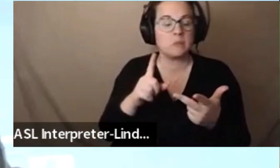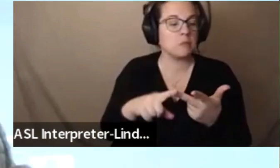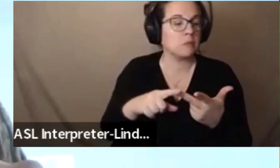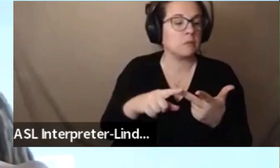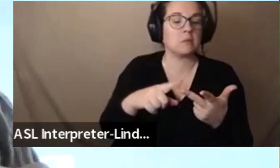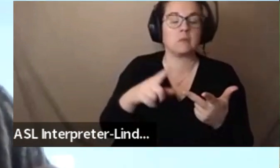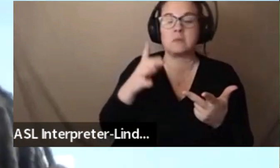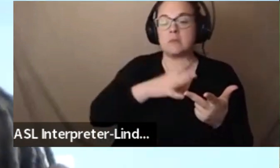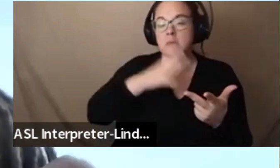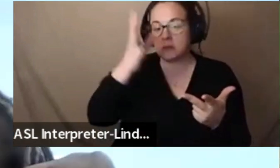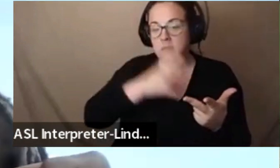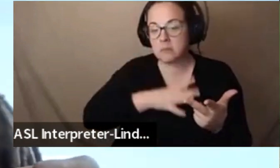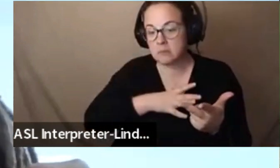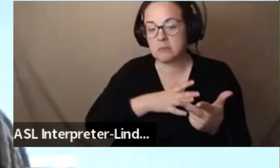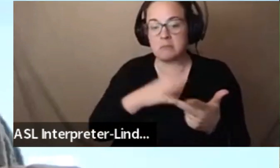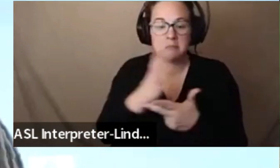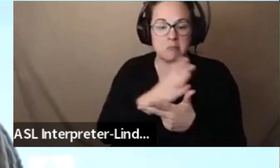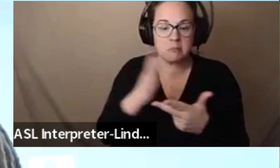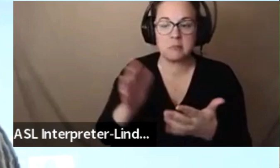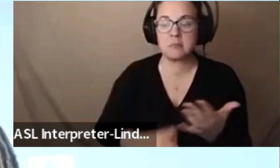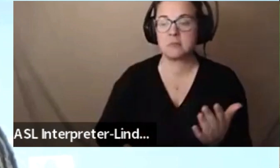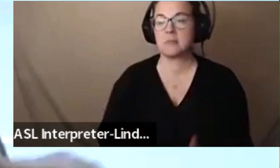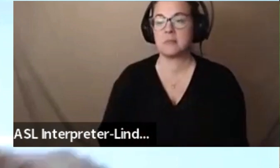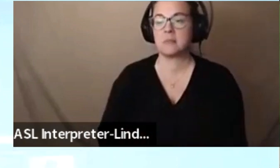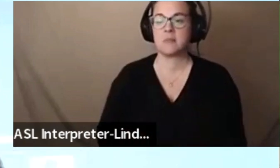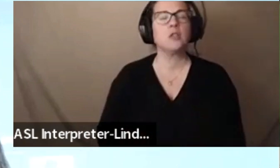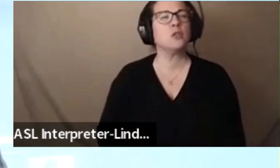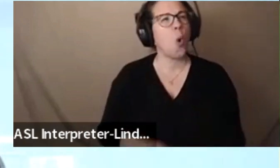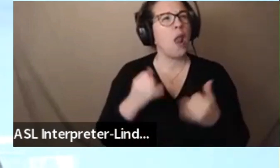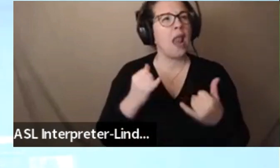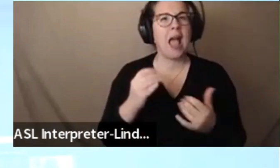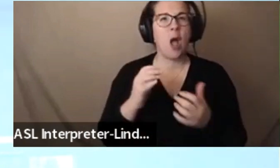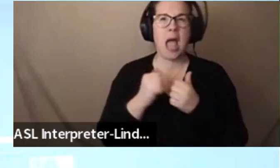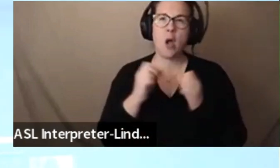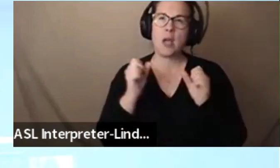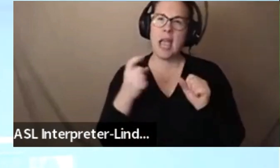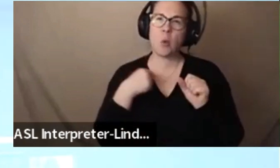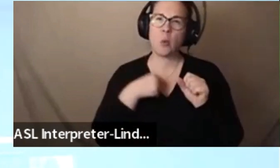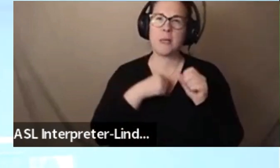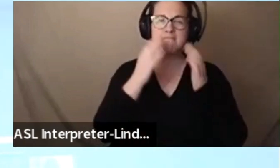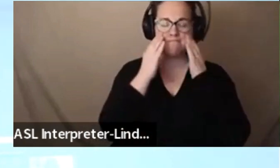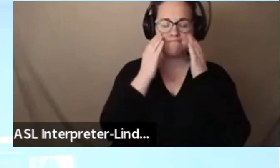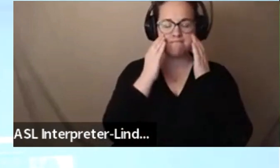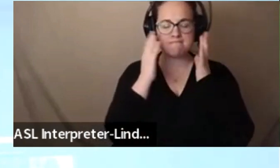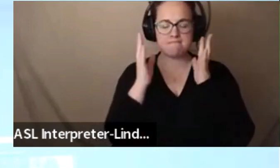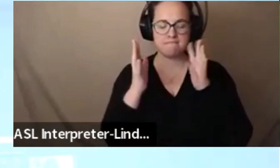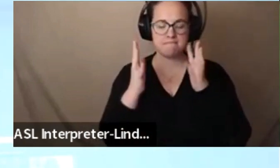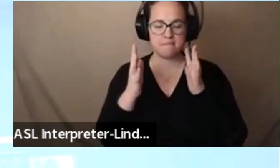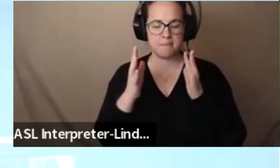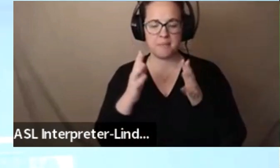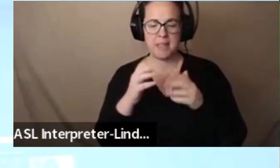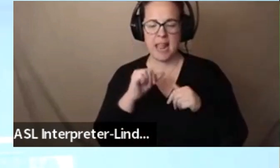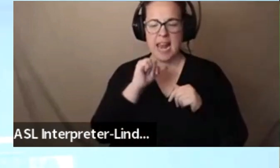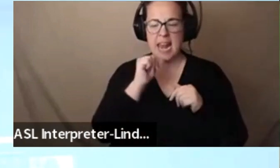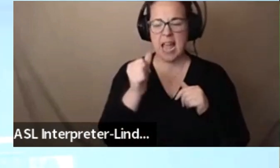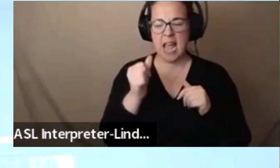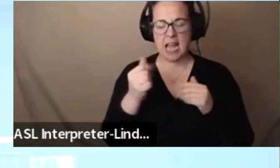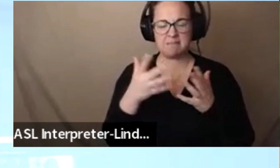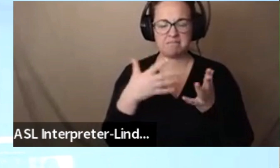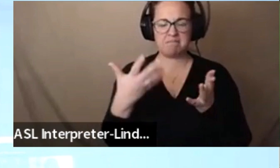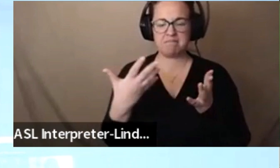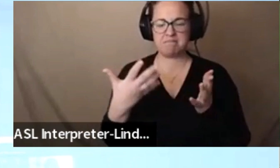the sexualities of the characters. But how do we be mindful about